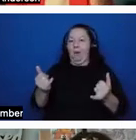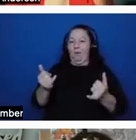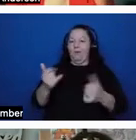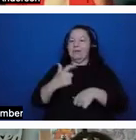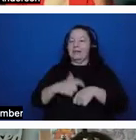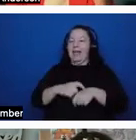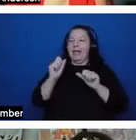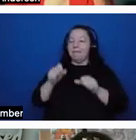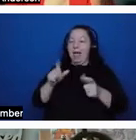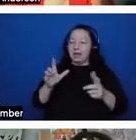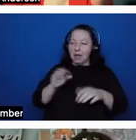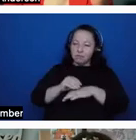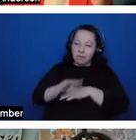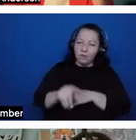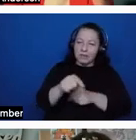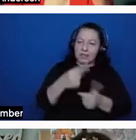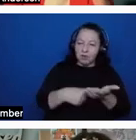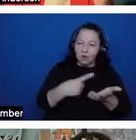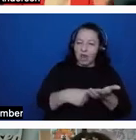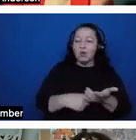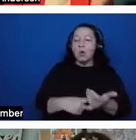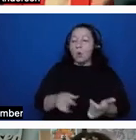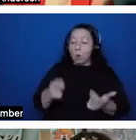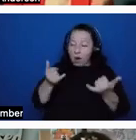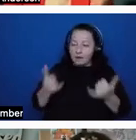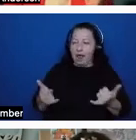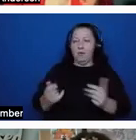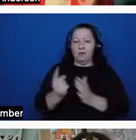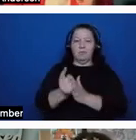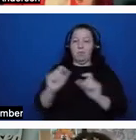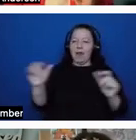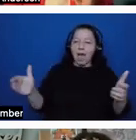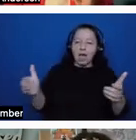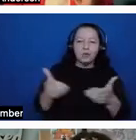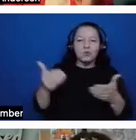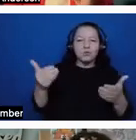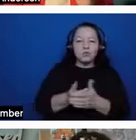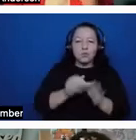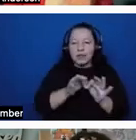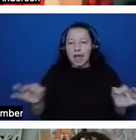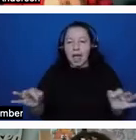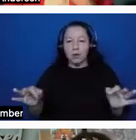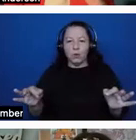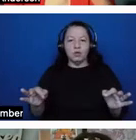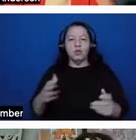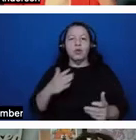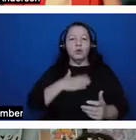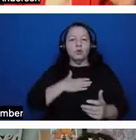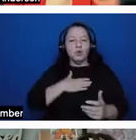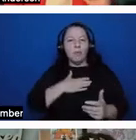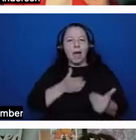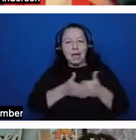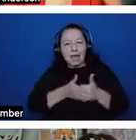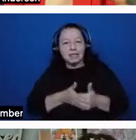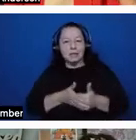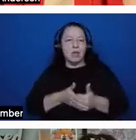conversation, or this is the moment when I can introduce different language to, my intimate relationship, my family